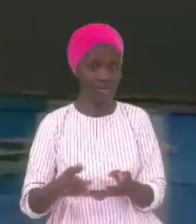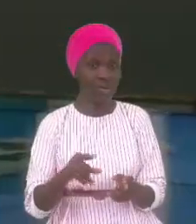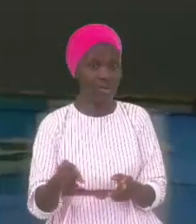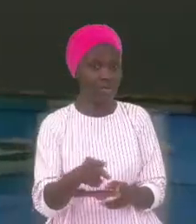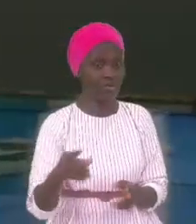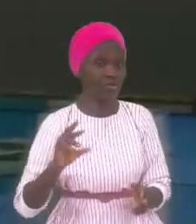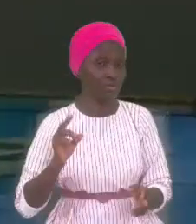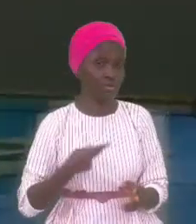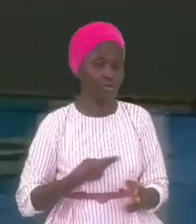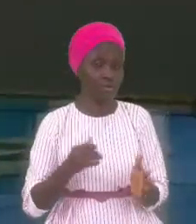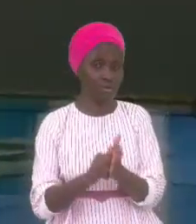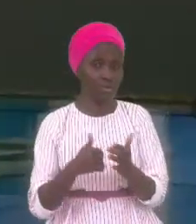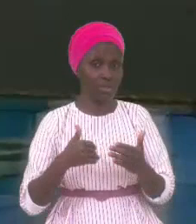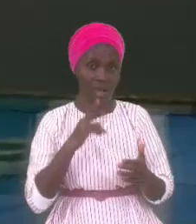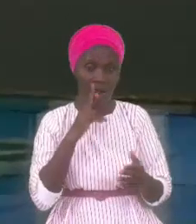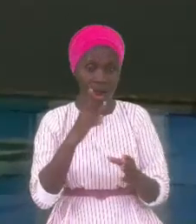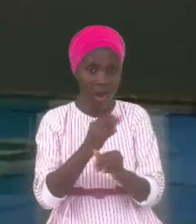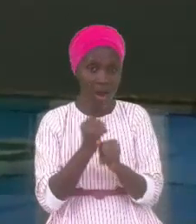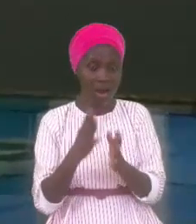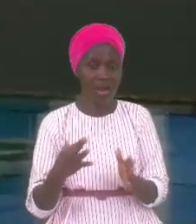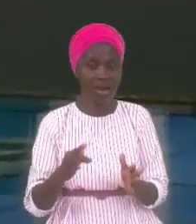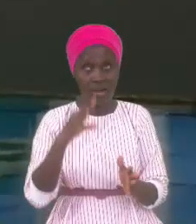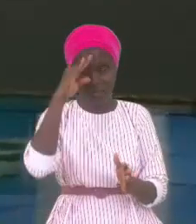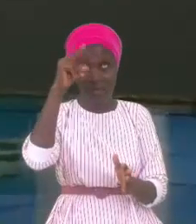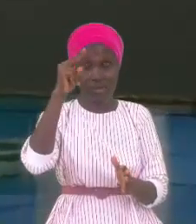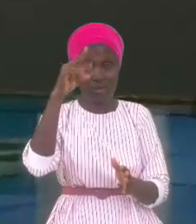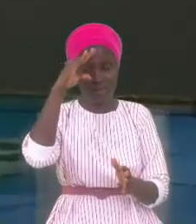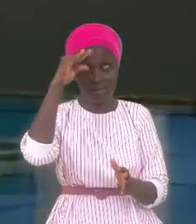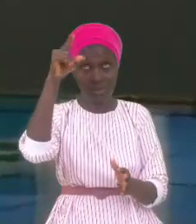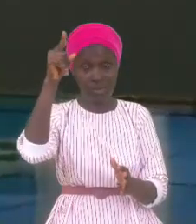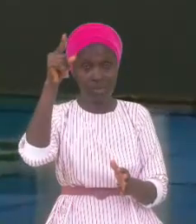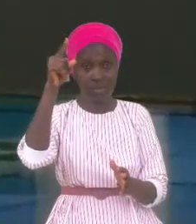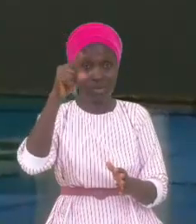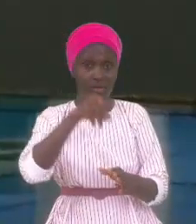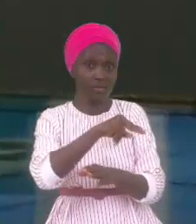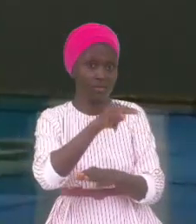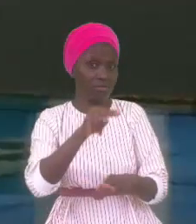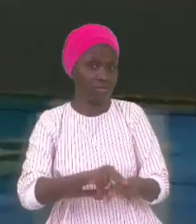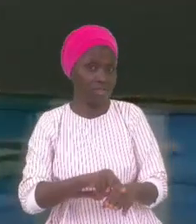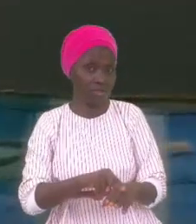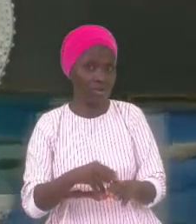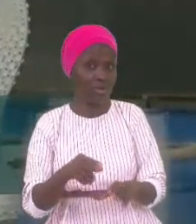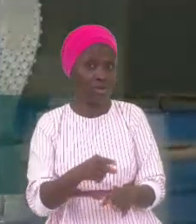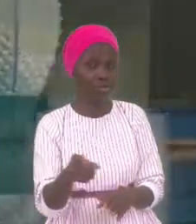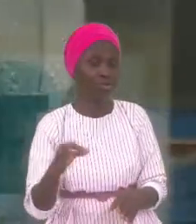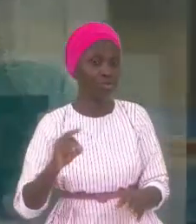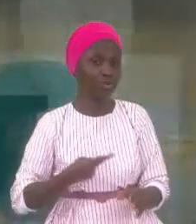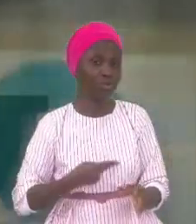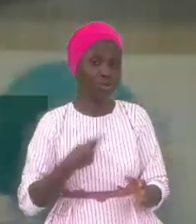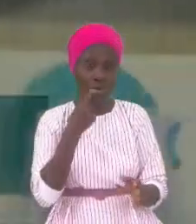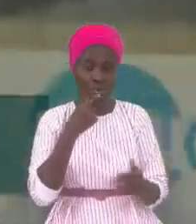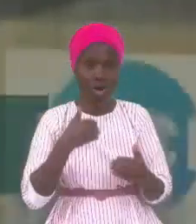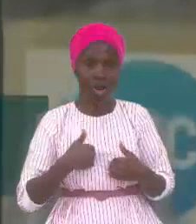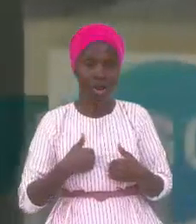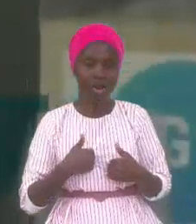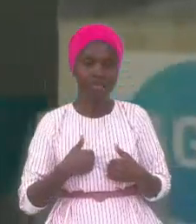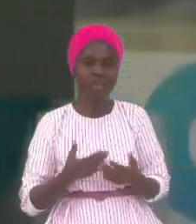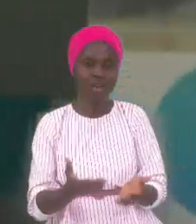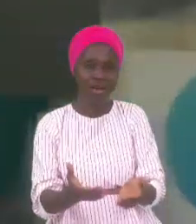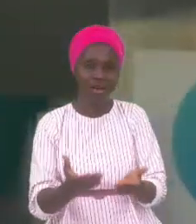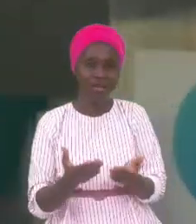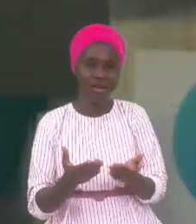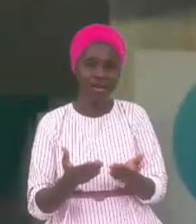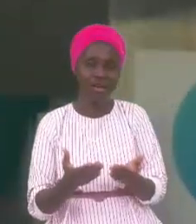his nature and of his grace, and we all, those of us who aspire to get to heaven, and those of us who want to be useful in